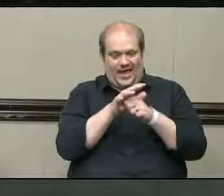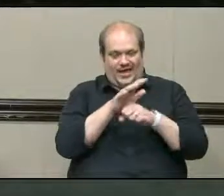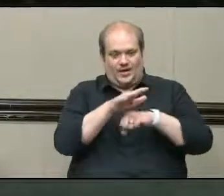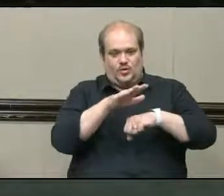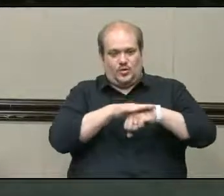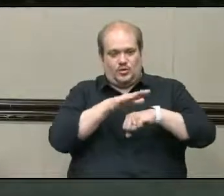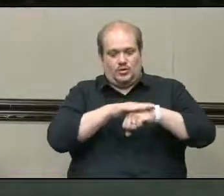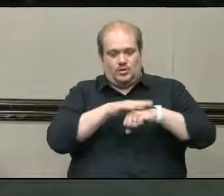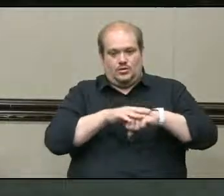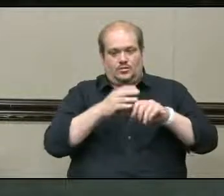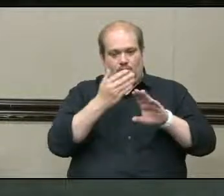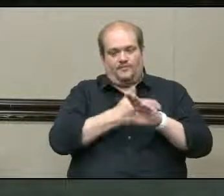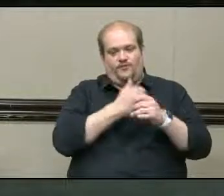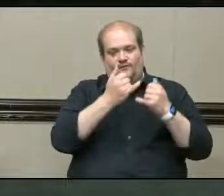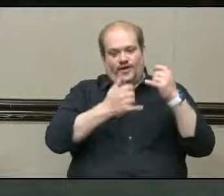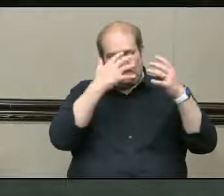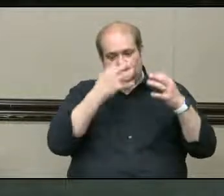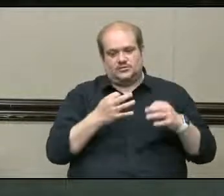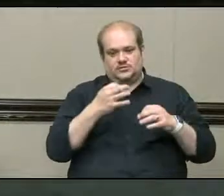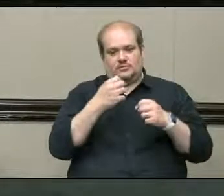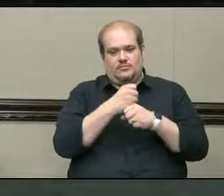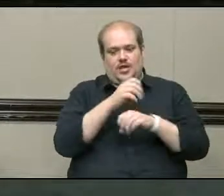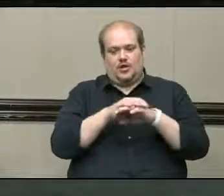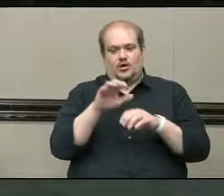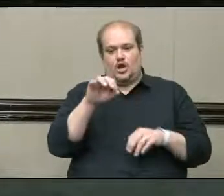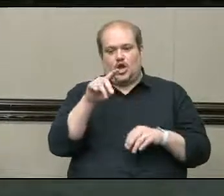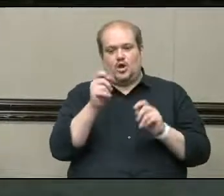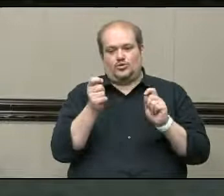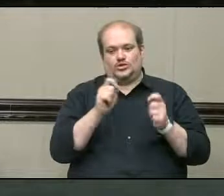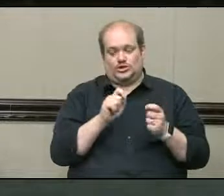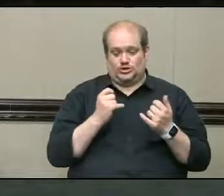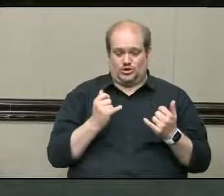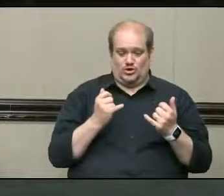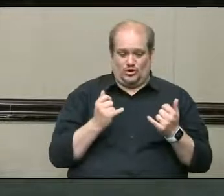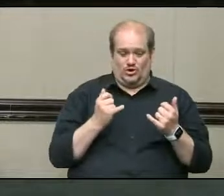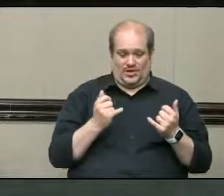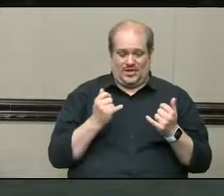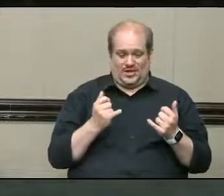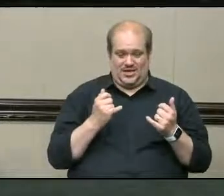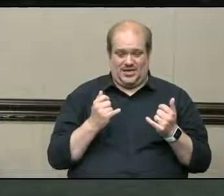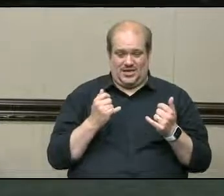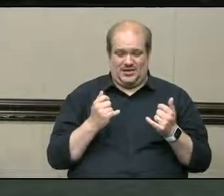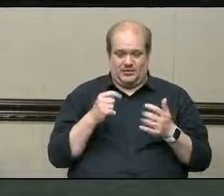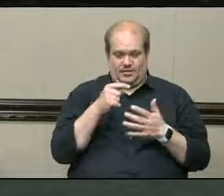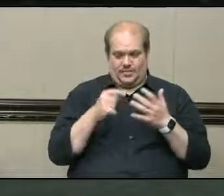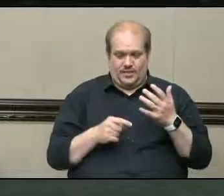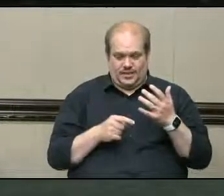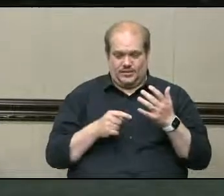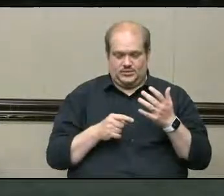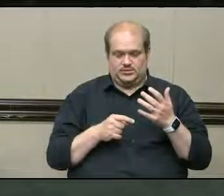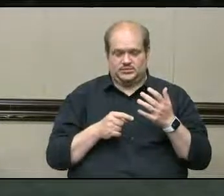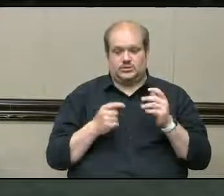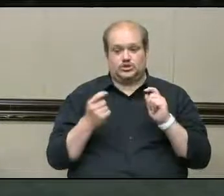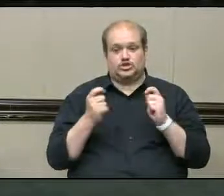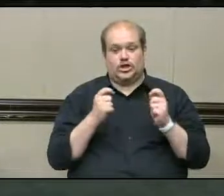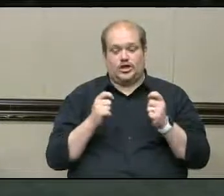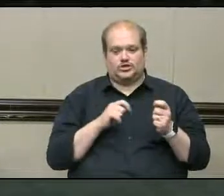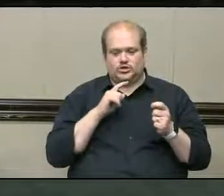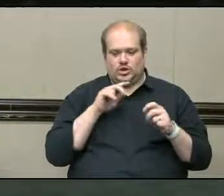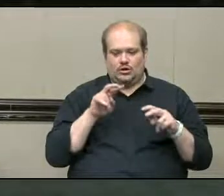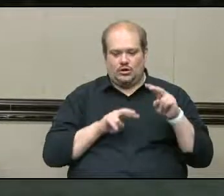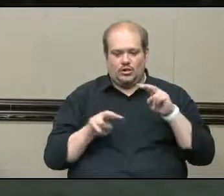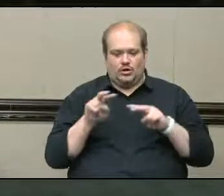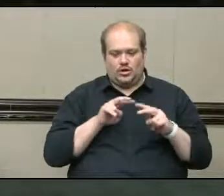before final decisions are made on the code changes? Currently, right now, these proposed changes are looked